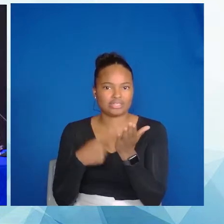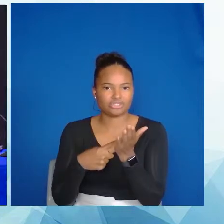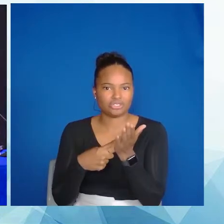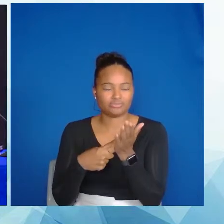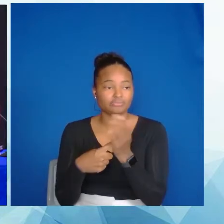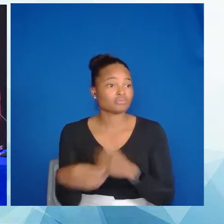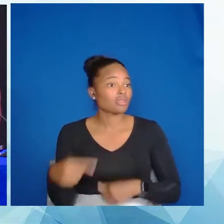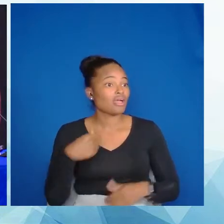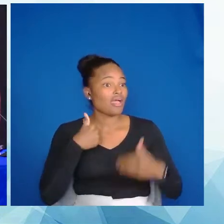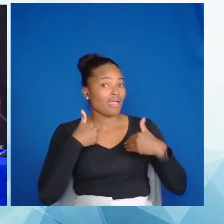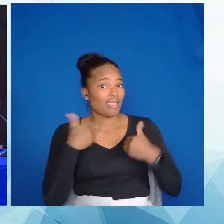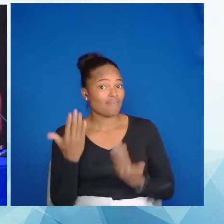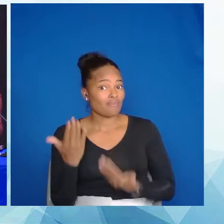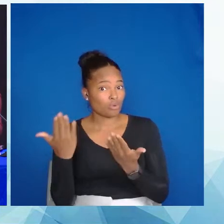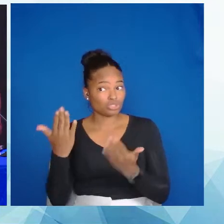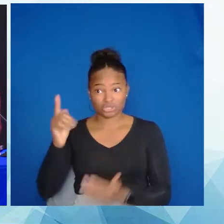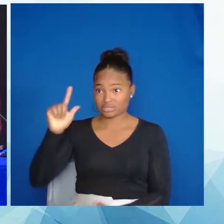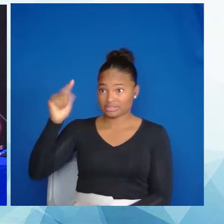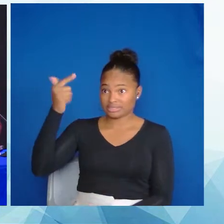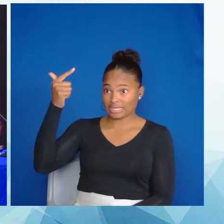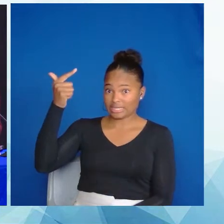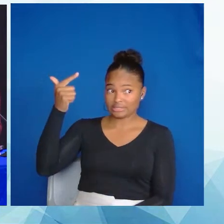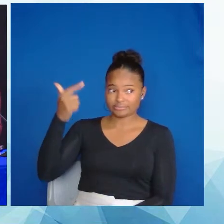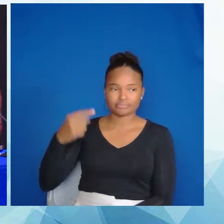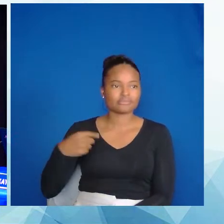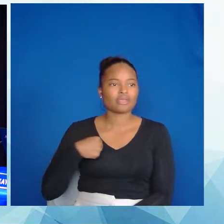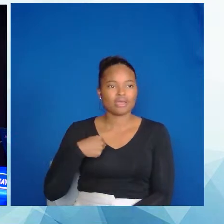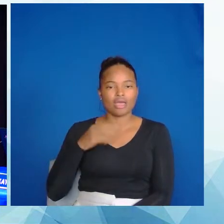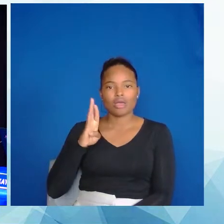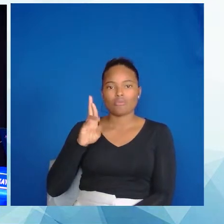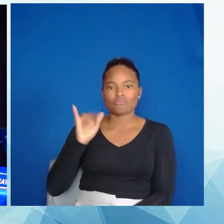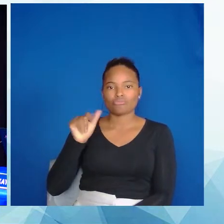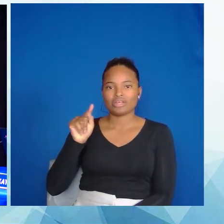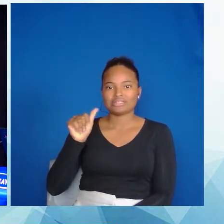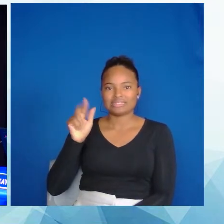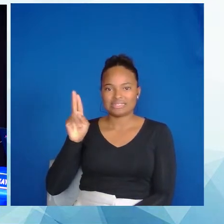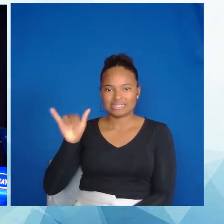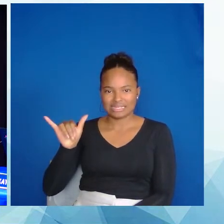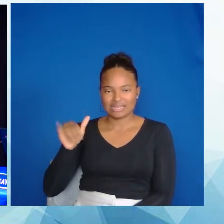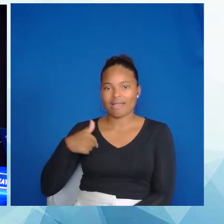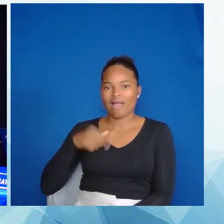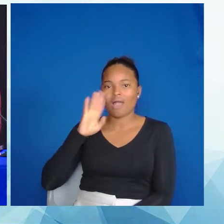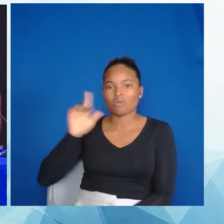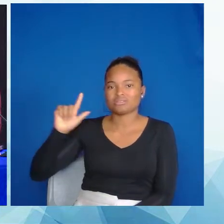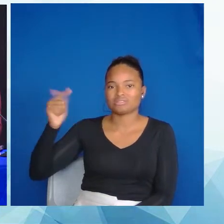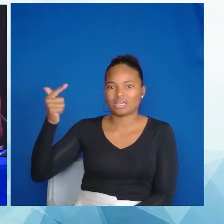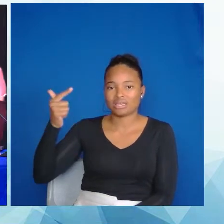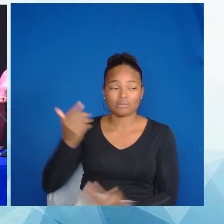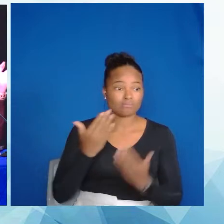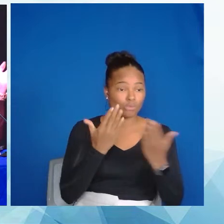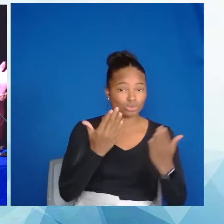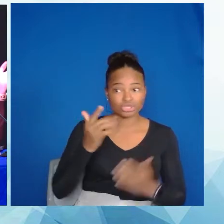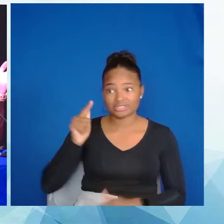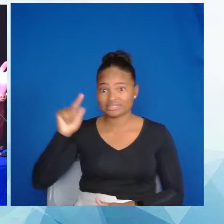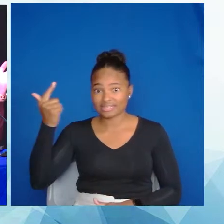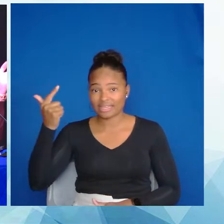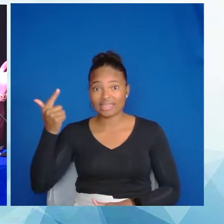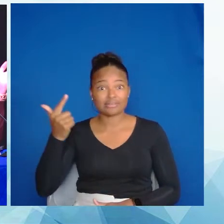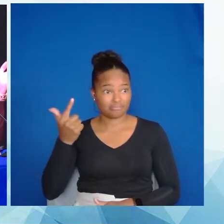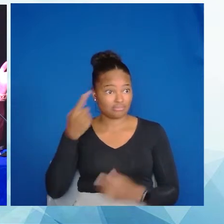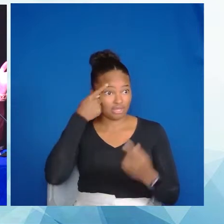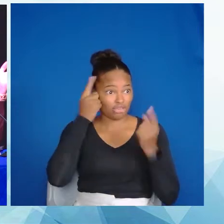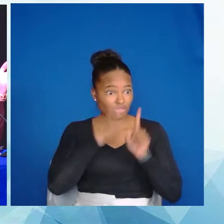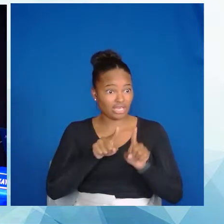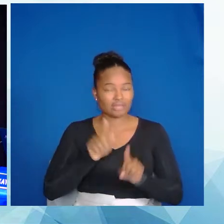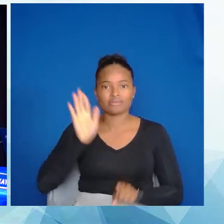a motion. Do I have a second? I'll second. I have a motion and a second. All in favor, please say aye.